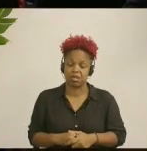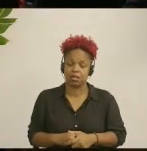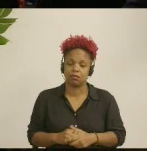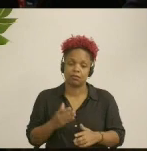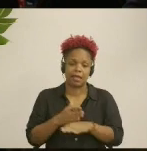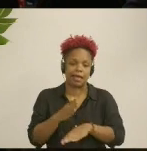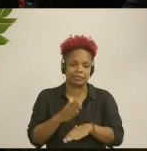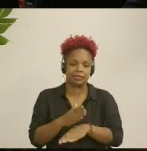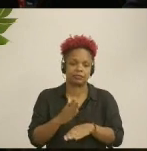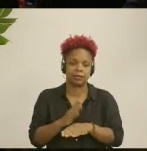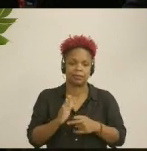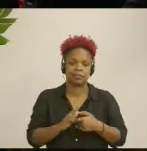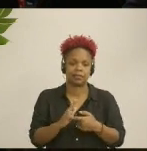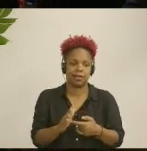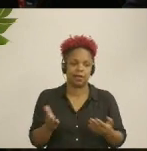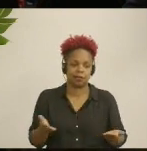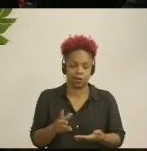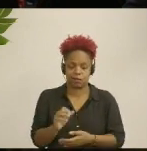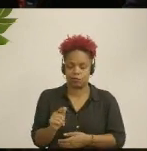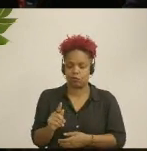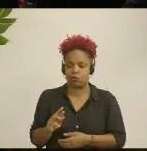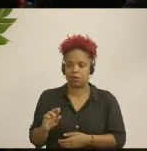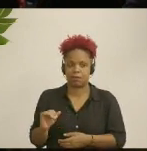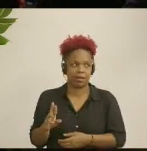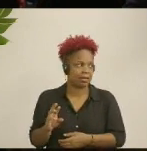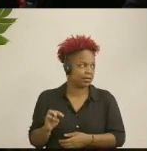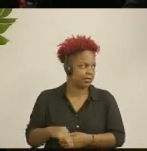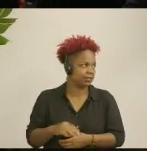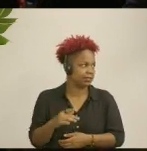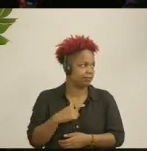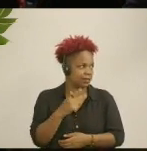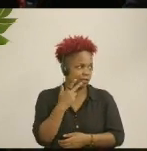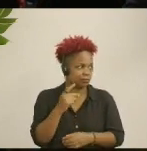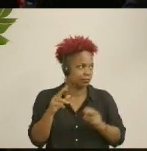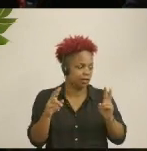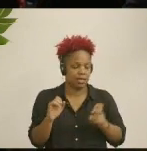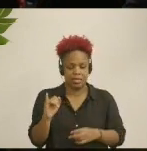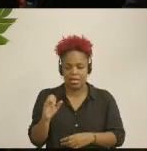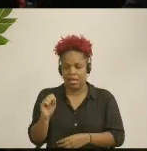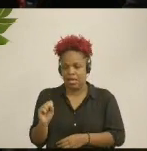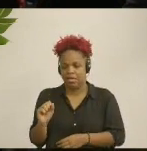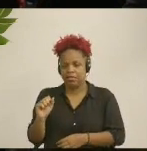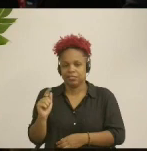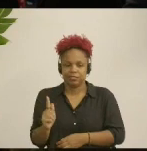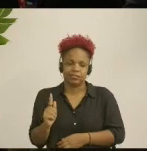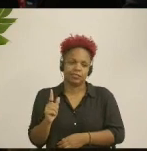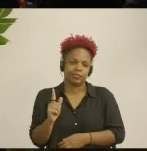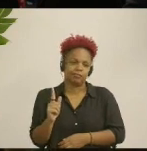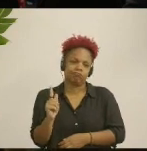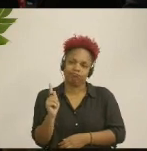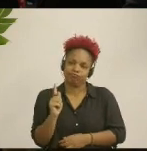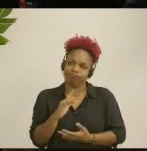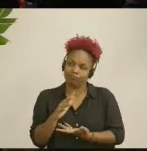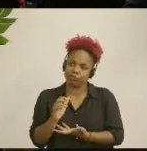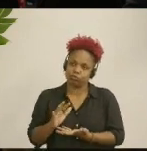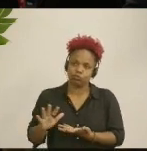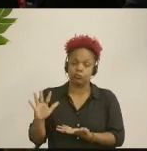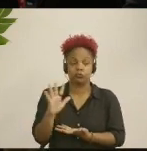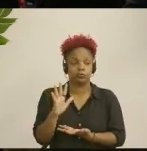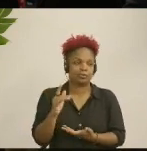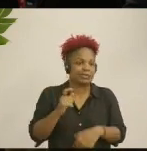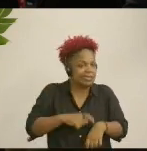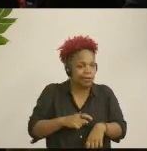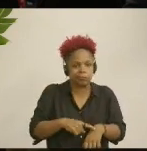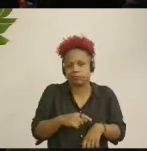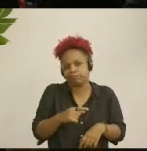Thank you, Giovanni. Because we do not have much time and we want to just have all the time in the world to